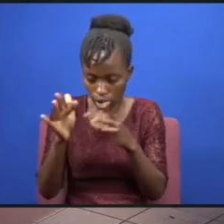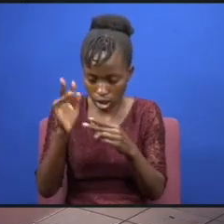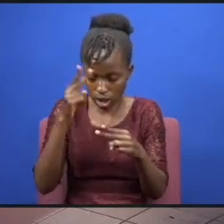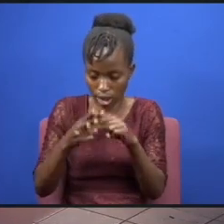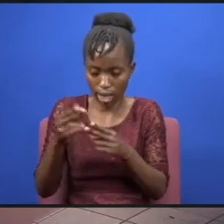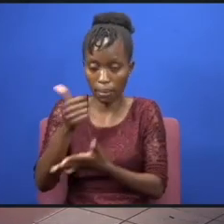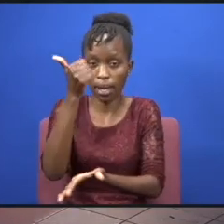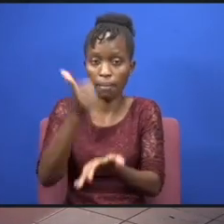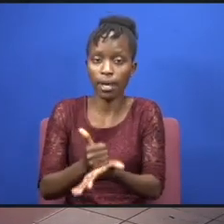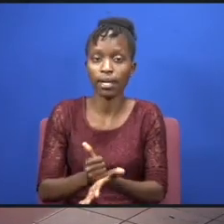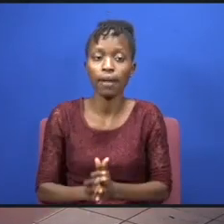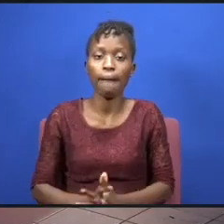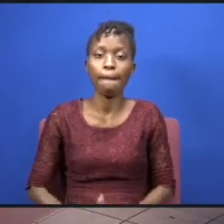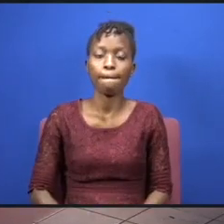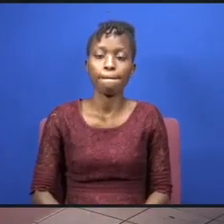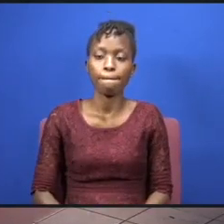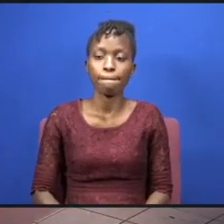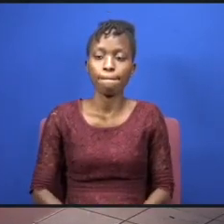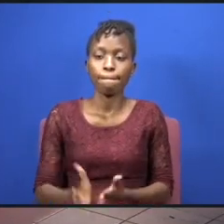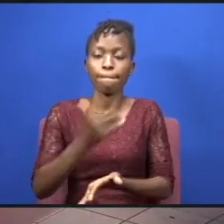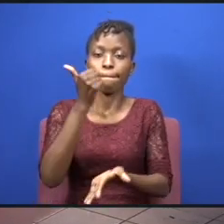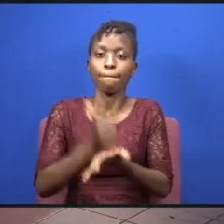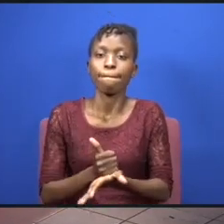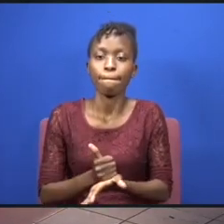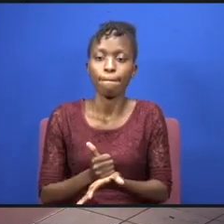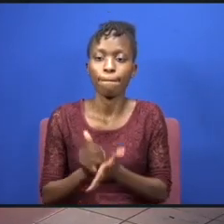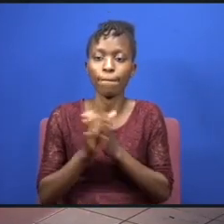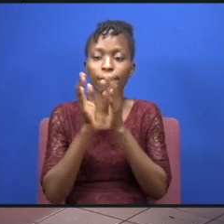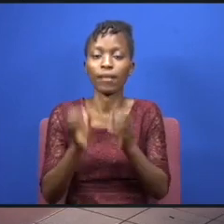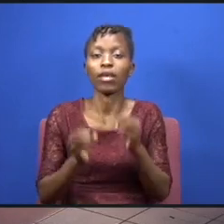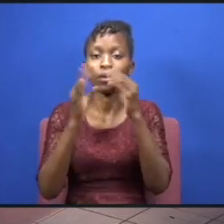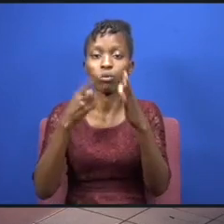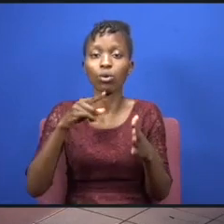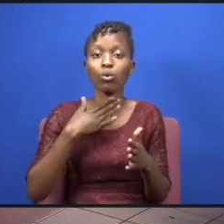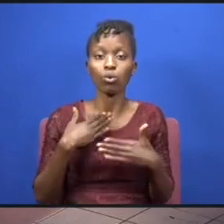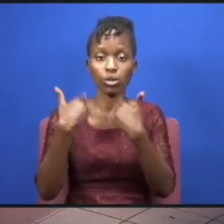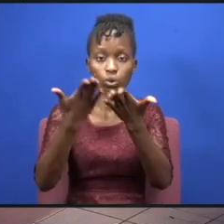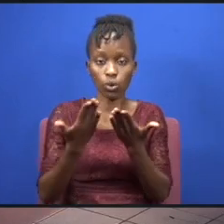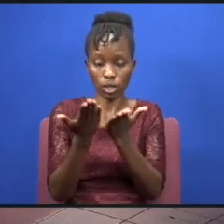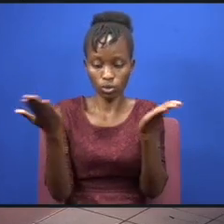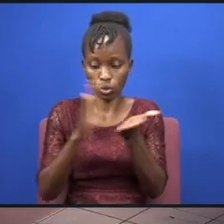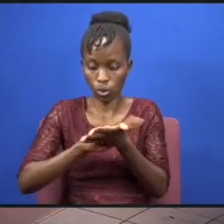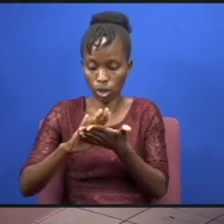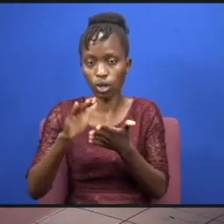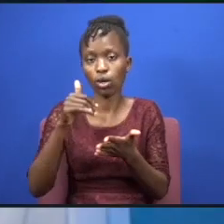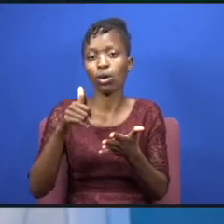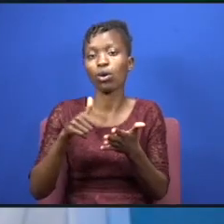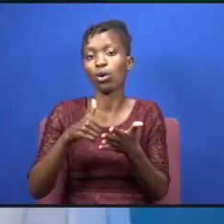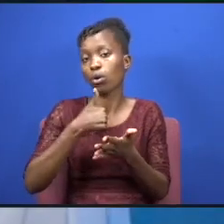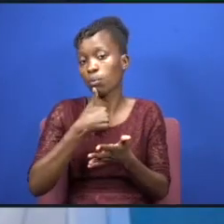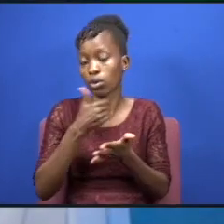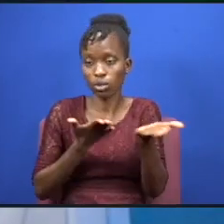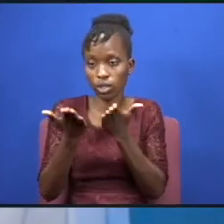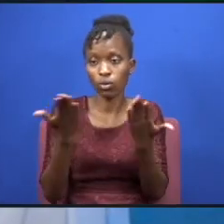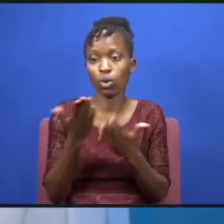and everybody said amen. Amen. Amen. Amen. Hallelujah. We want to welcome you to the Holy Communion service. Wherever you